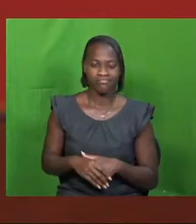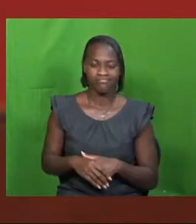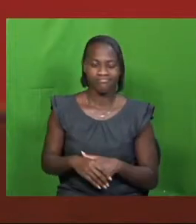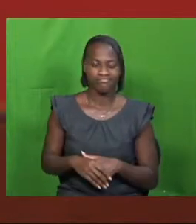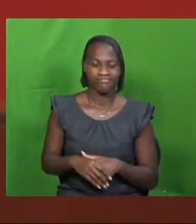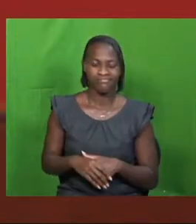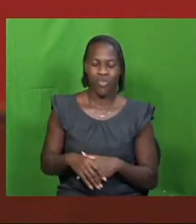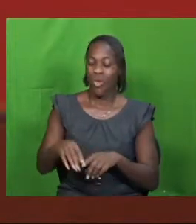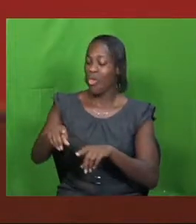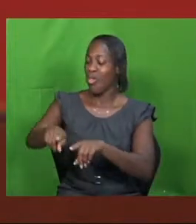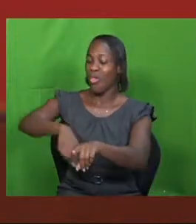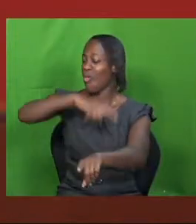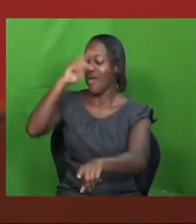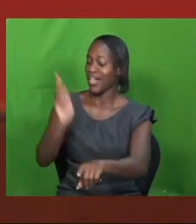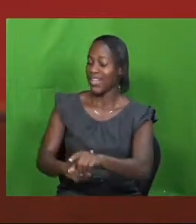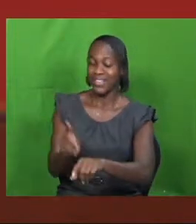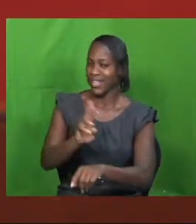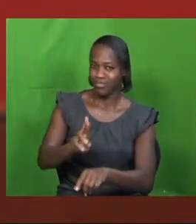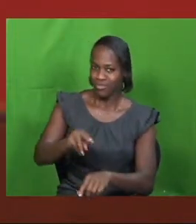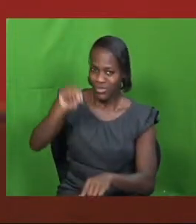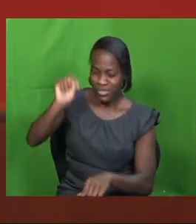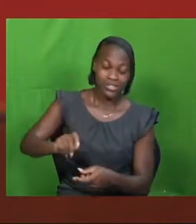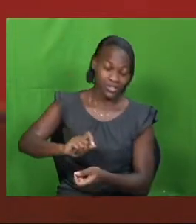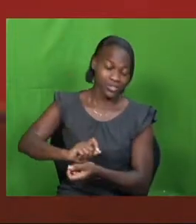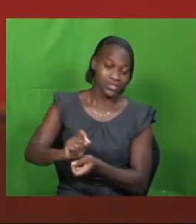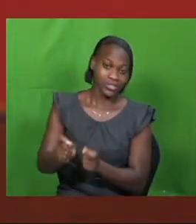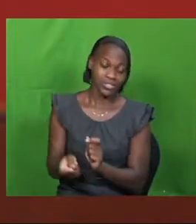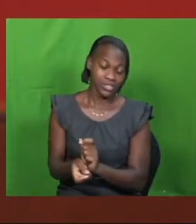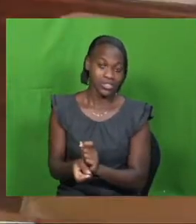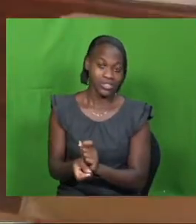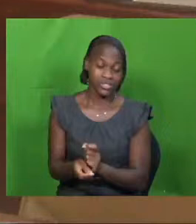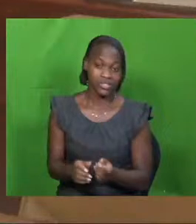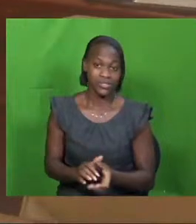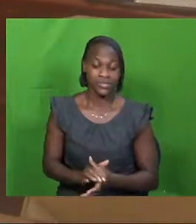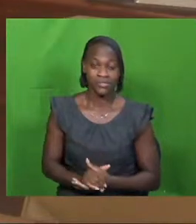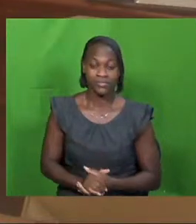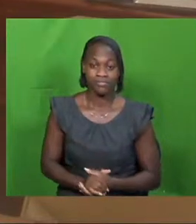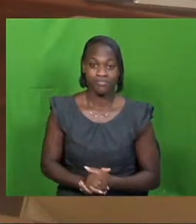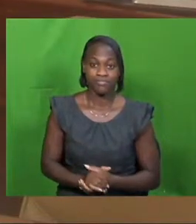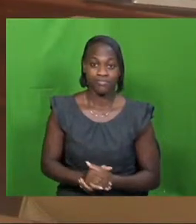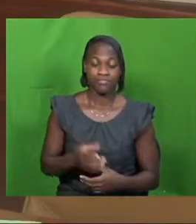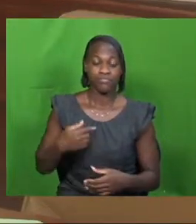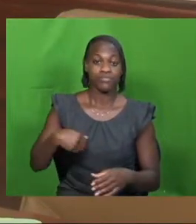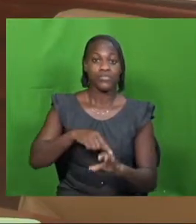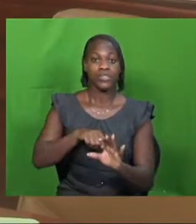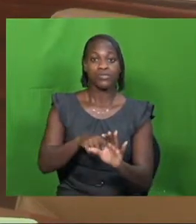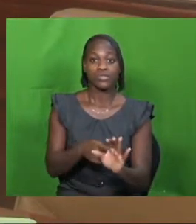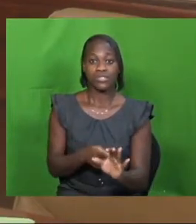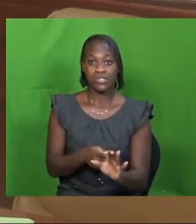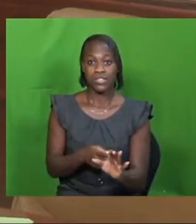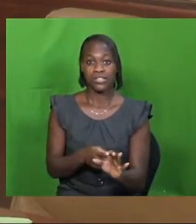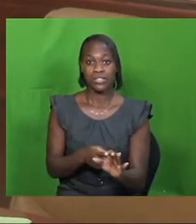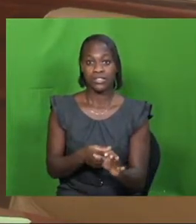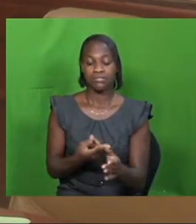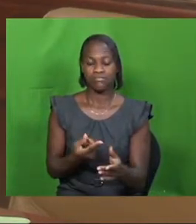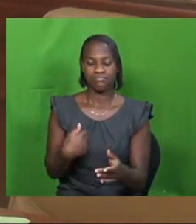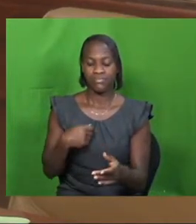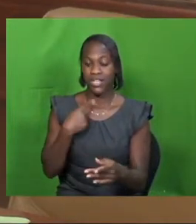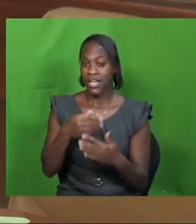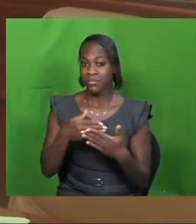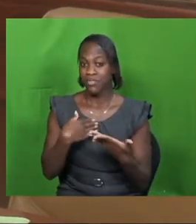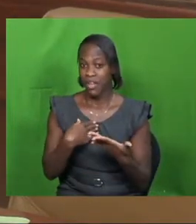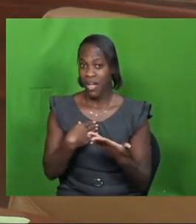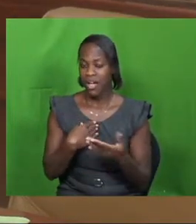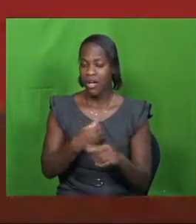out of upgraded, so take it on board. So we start, as I stated earlier, on the votes and